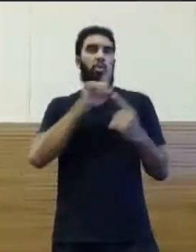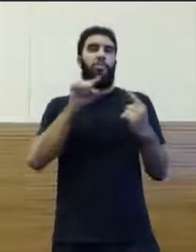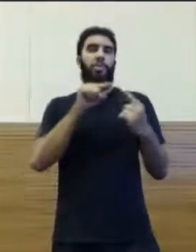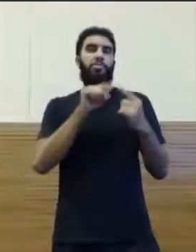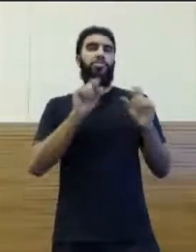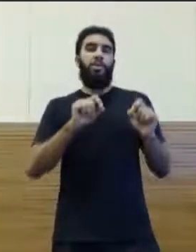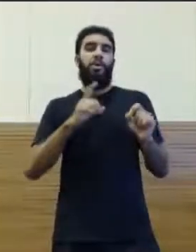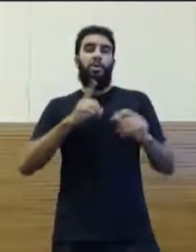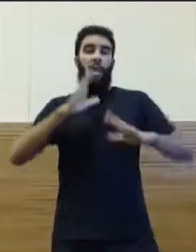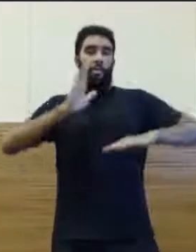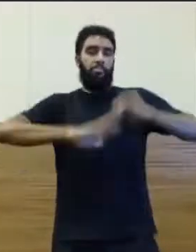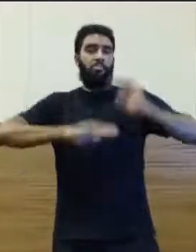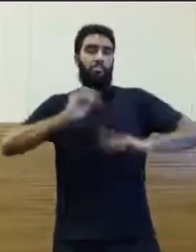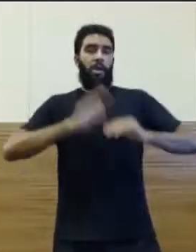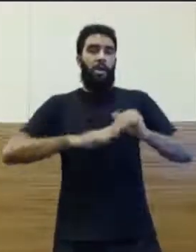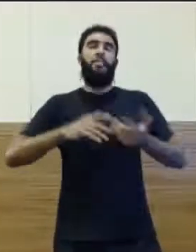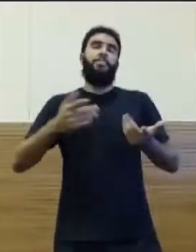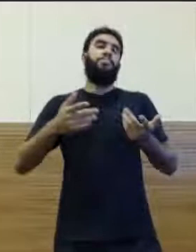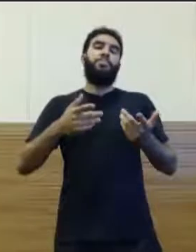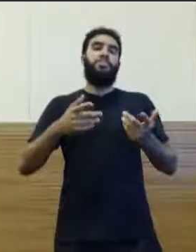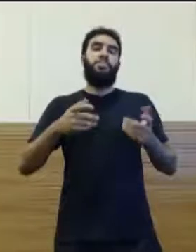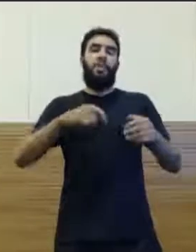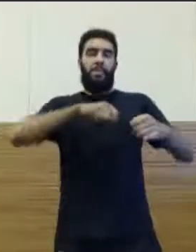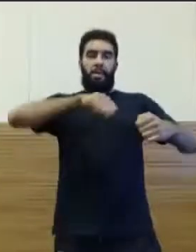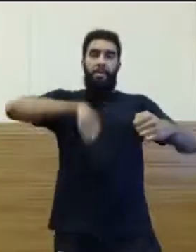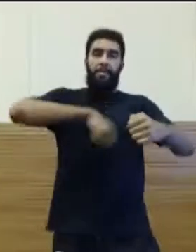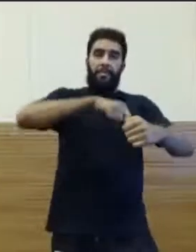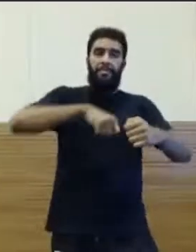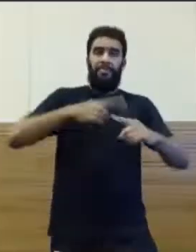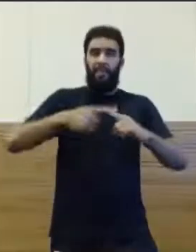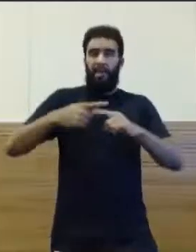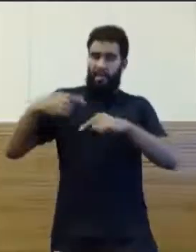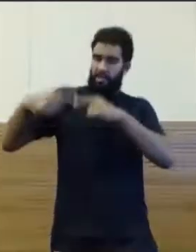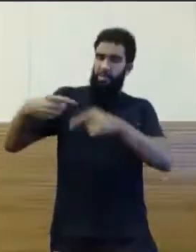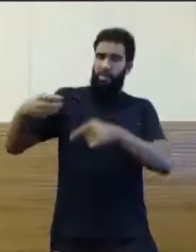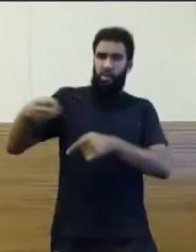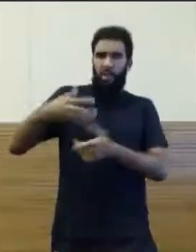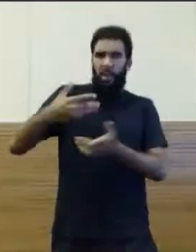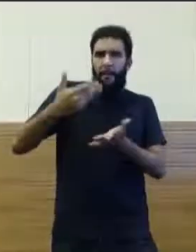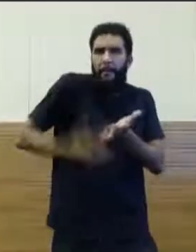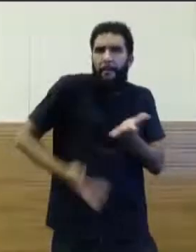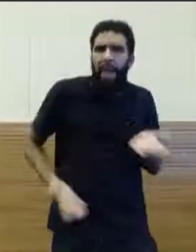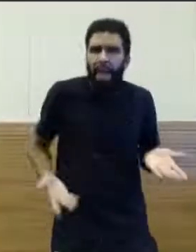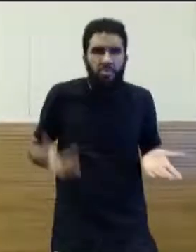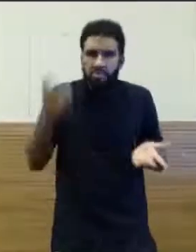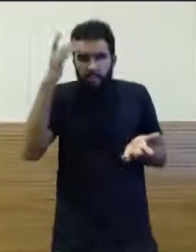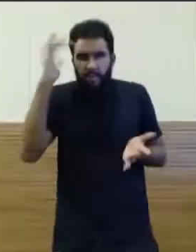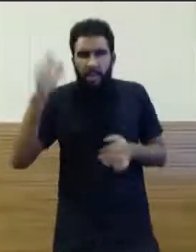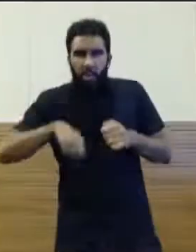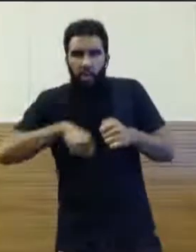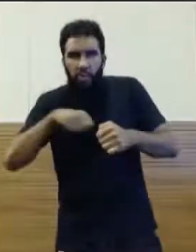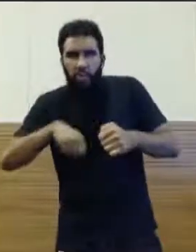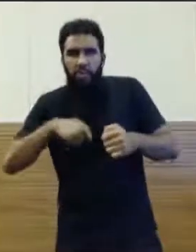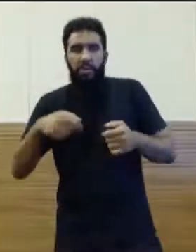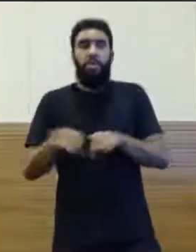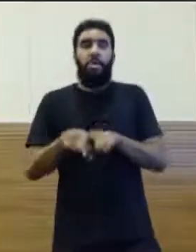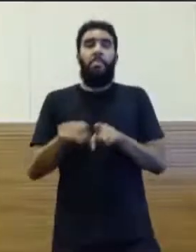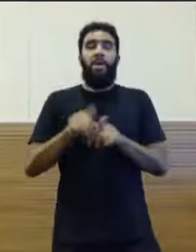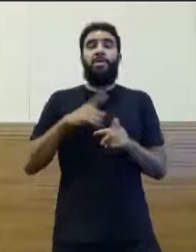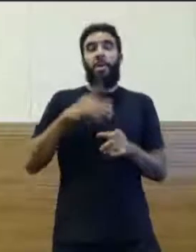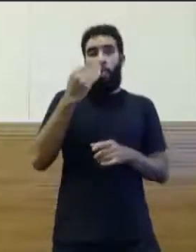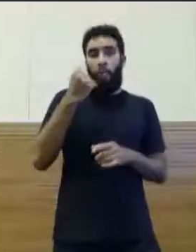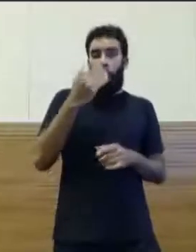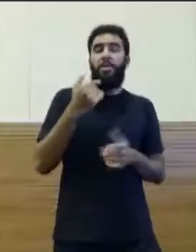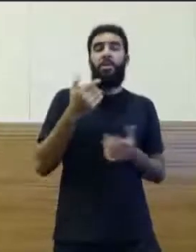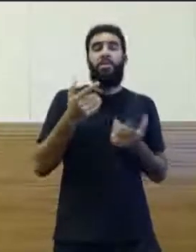we might develop culinary skills that is being lost to the in the new generations,